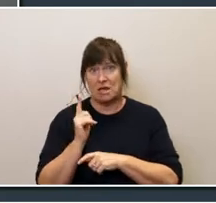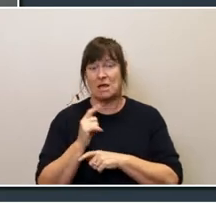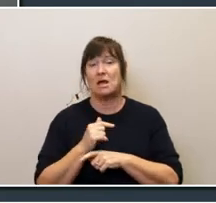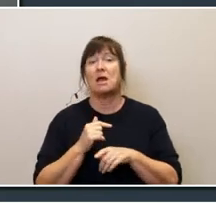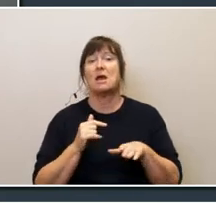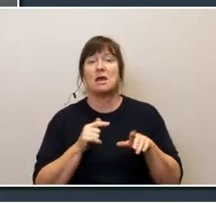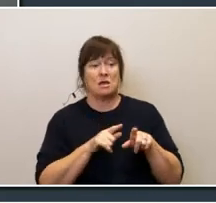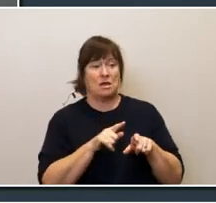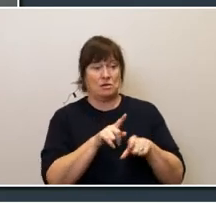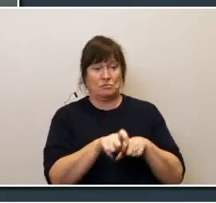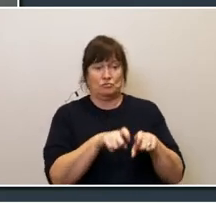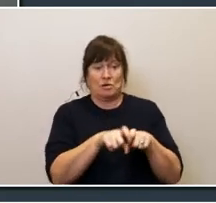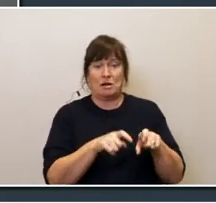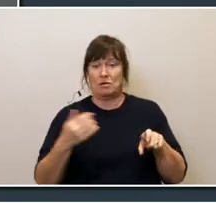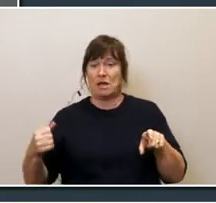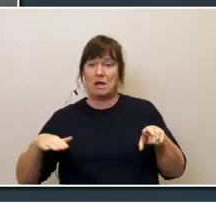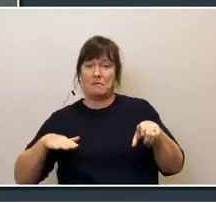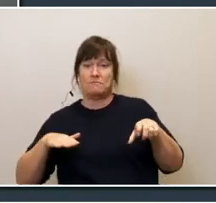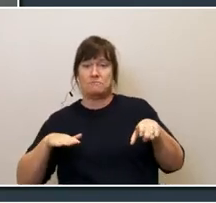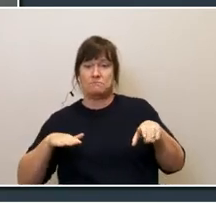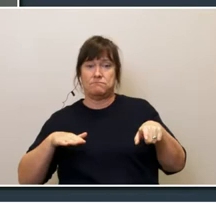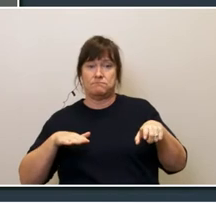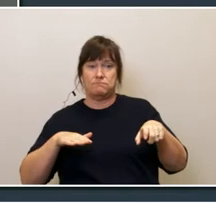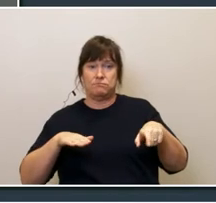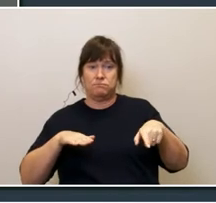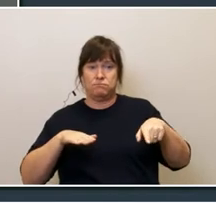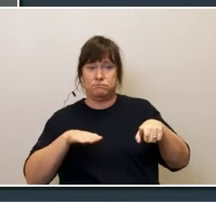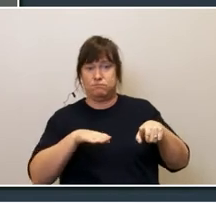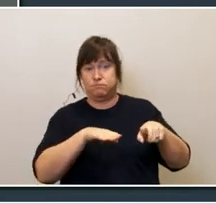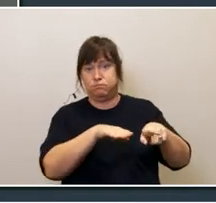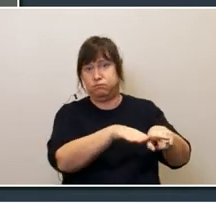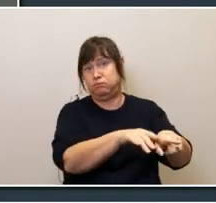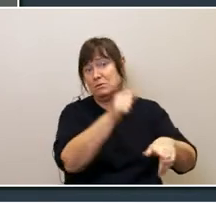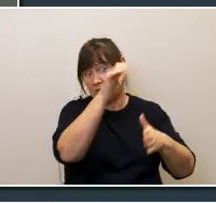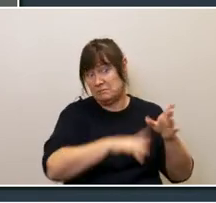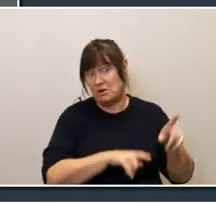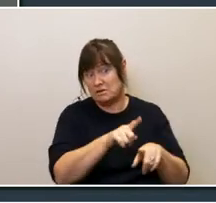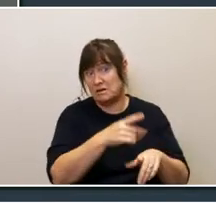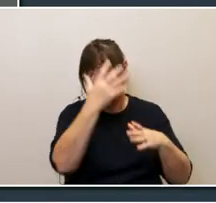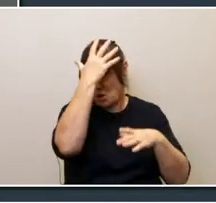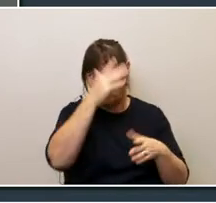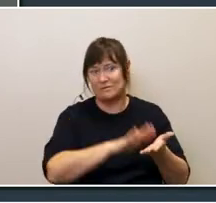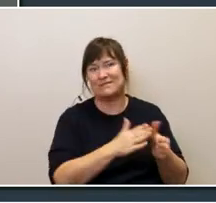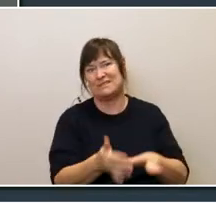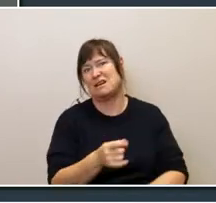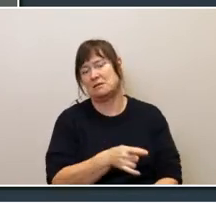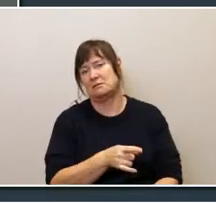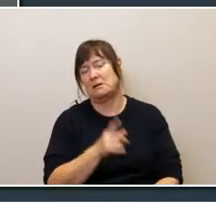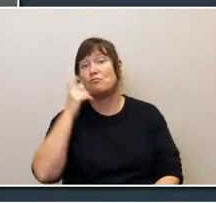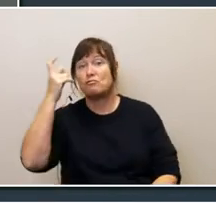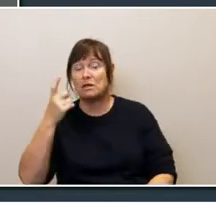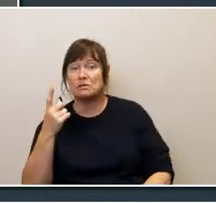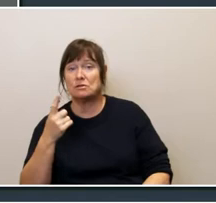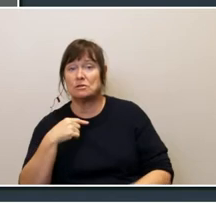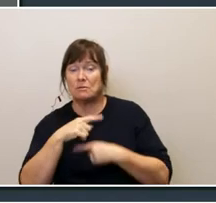that drifted into her and killed her. She was an experienced cyclist wearing a helmet. I'm really concerned about the safety of students